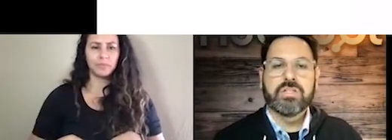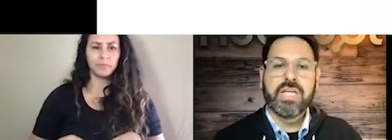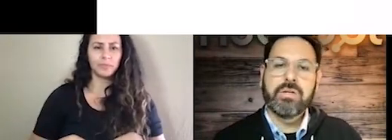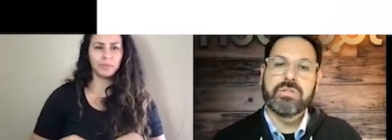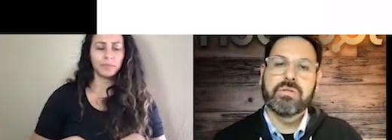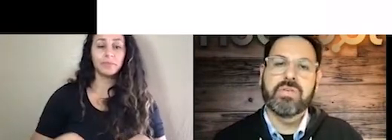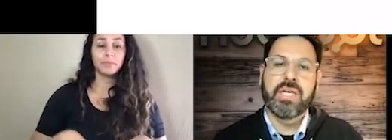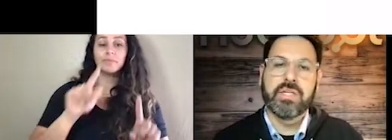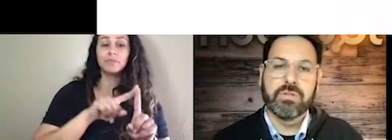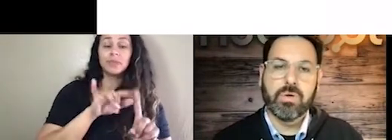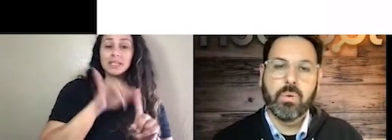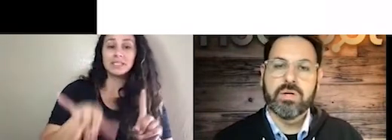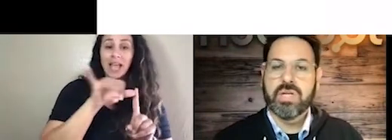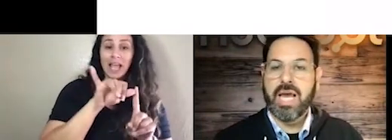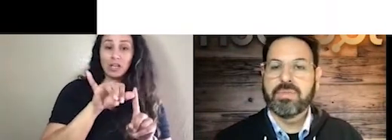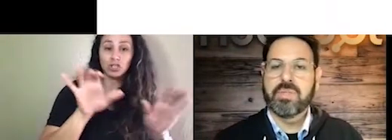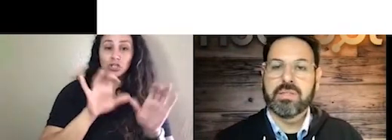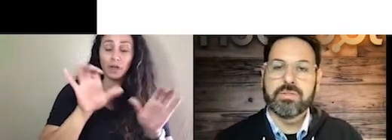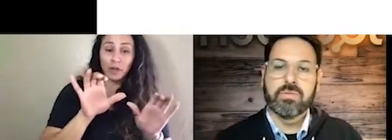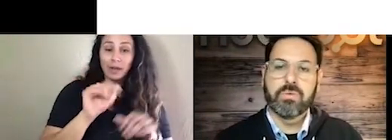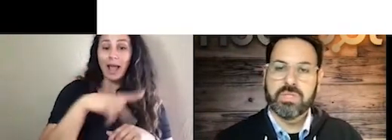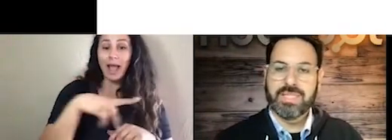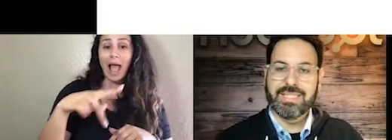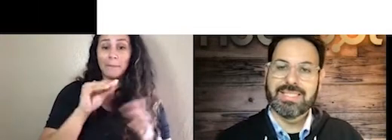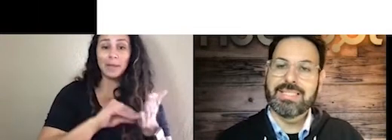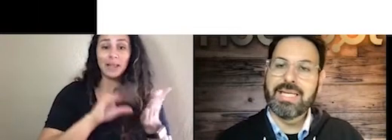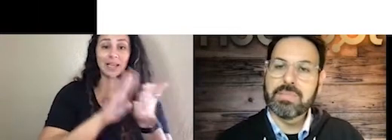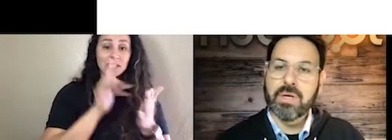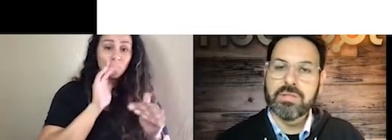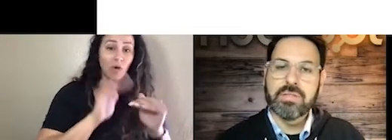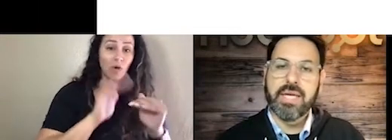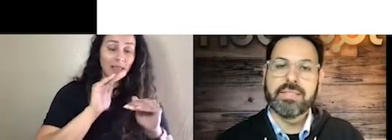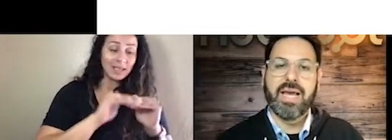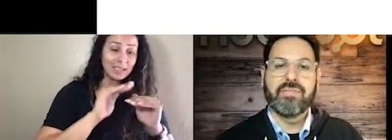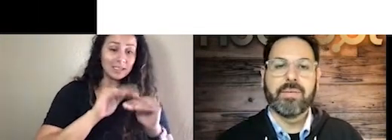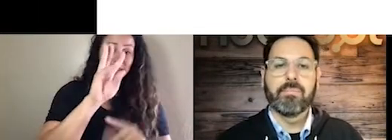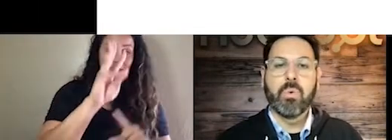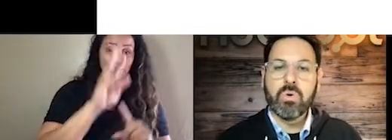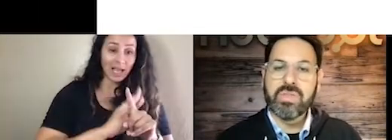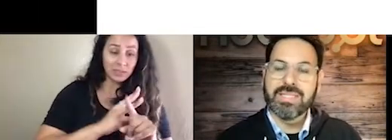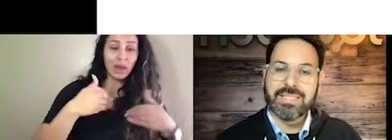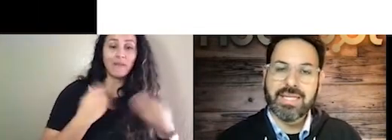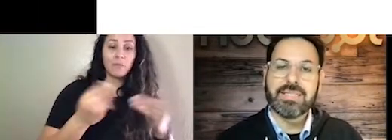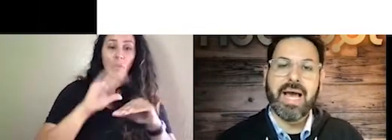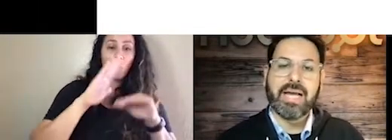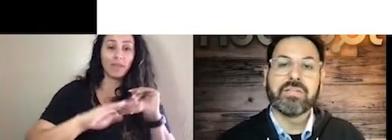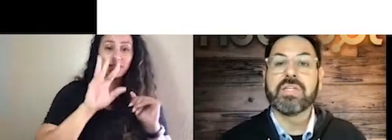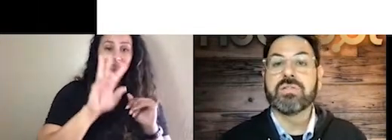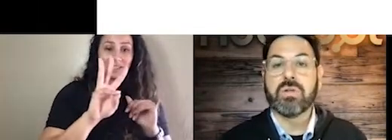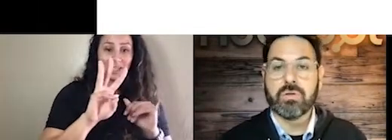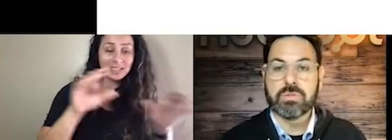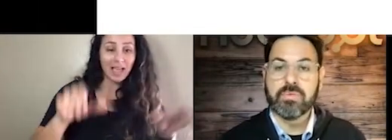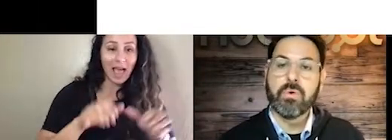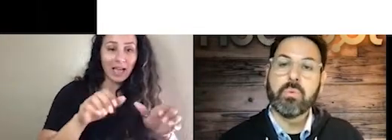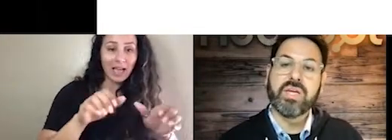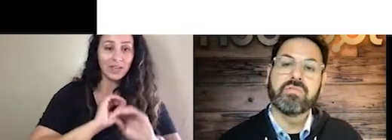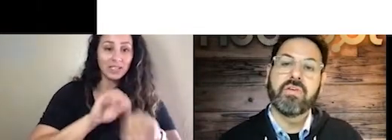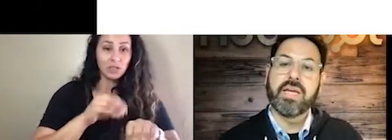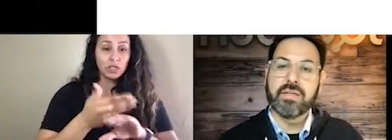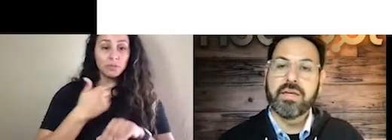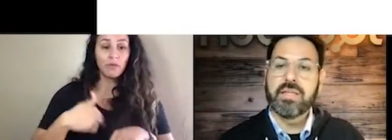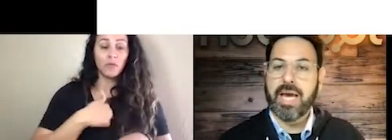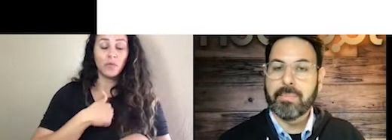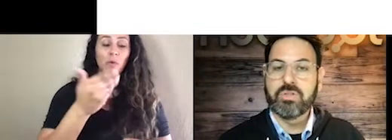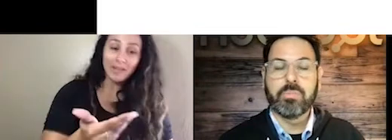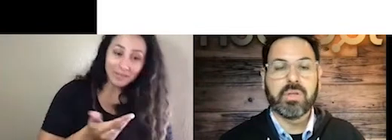Our standard certification requires an app to be listed for at least 6 months and to have more than 6 active installs before we